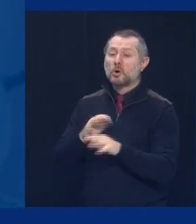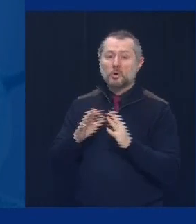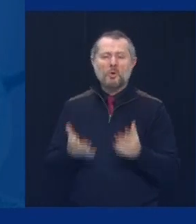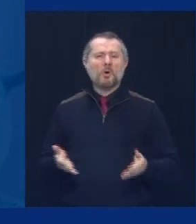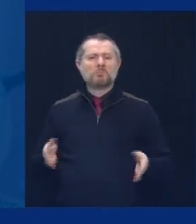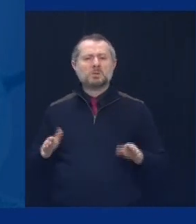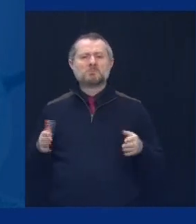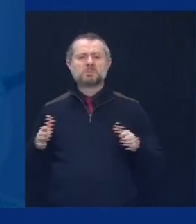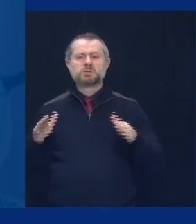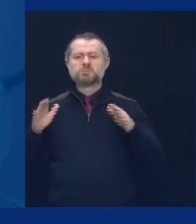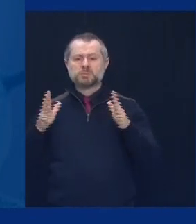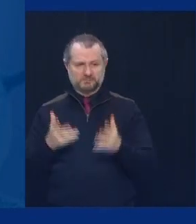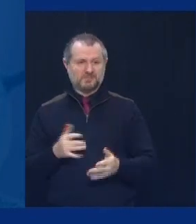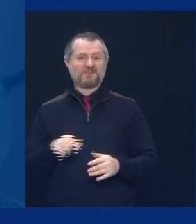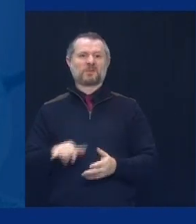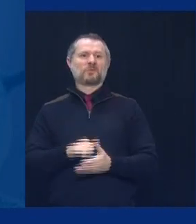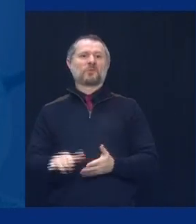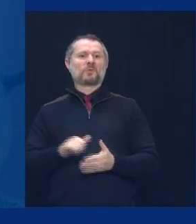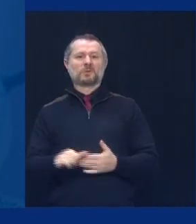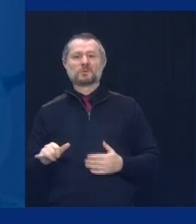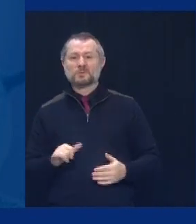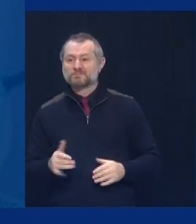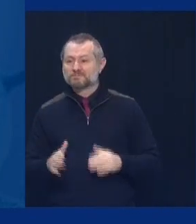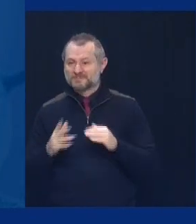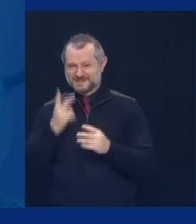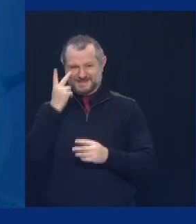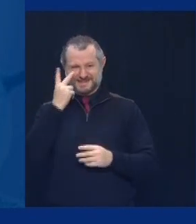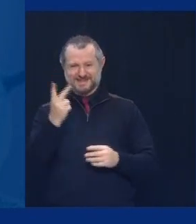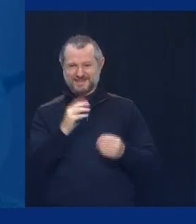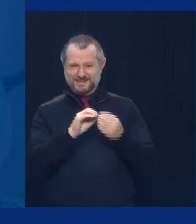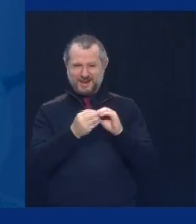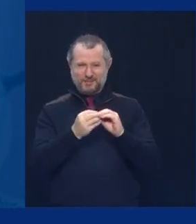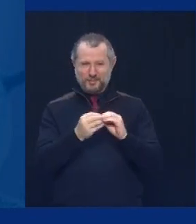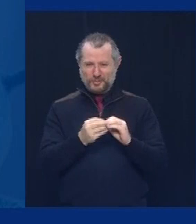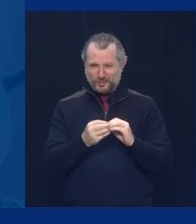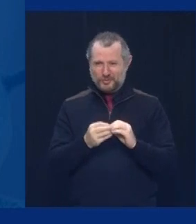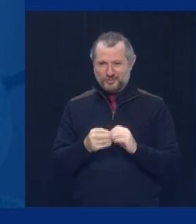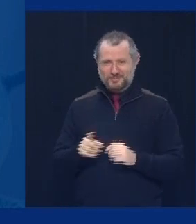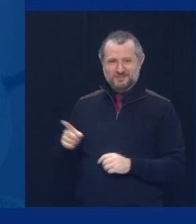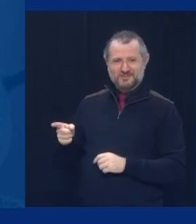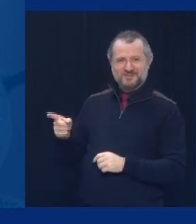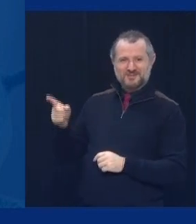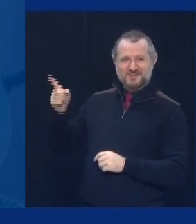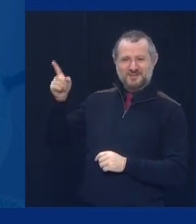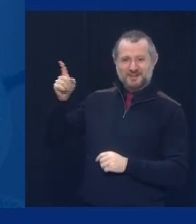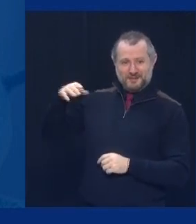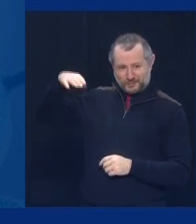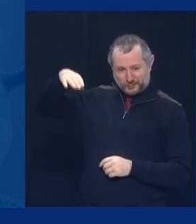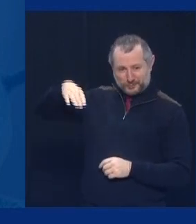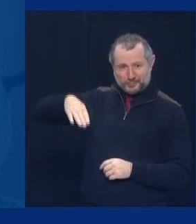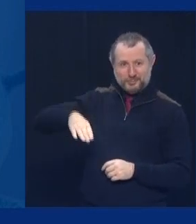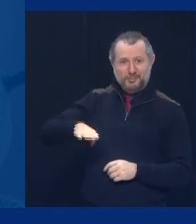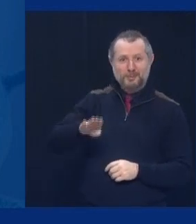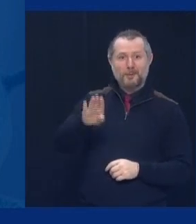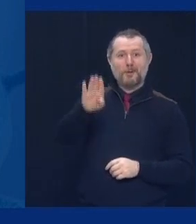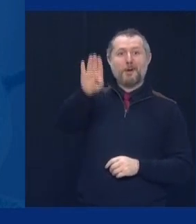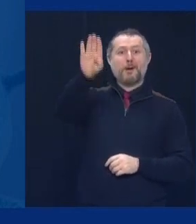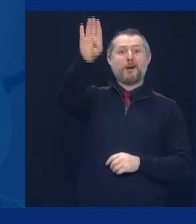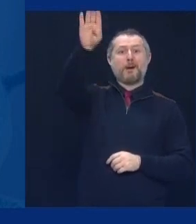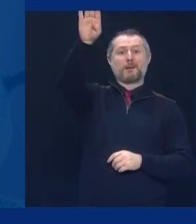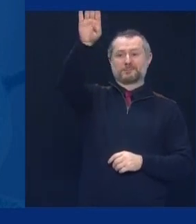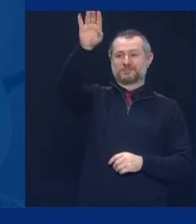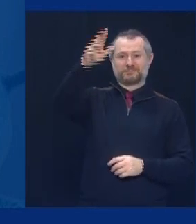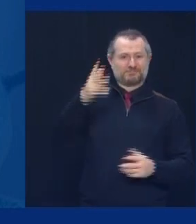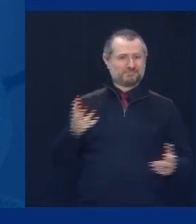state. You see where we are now, and you see how quickly the increase has been. And